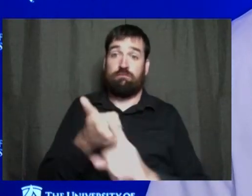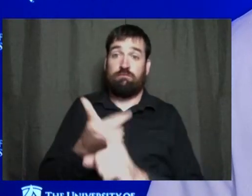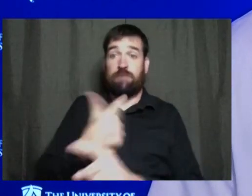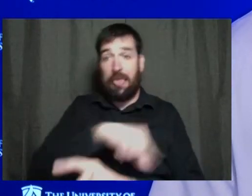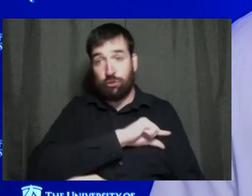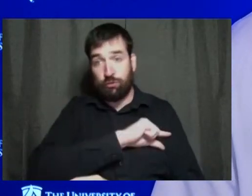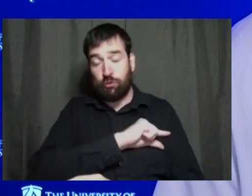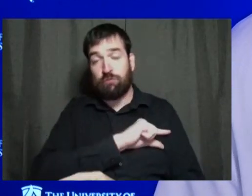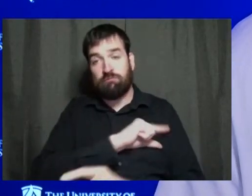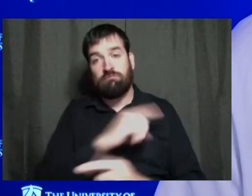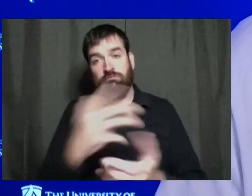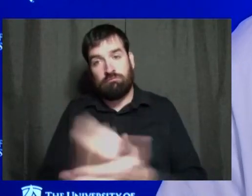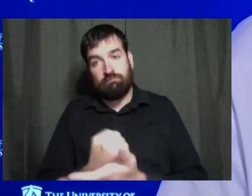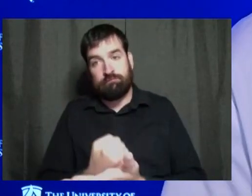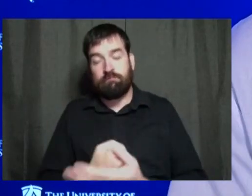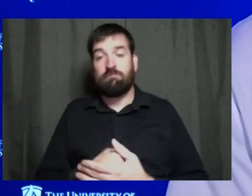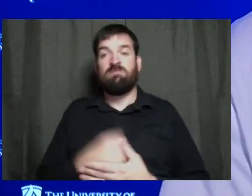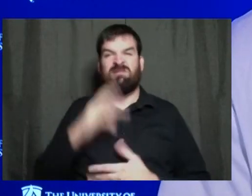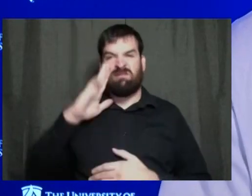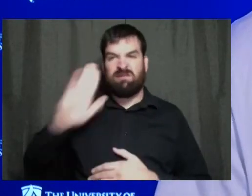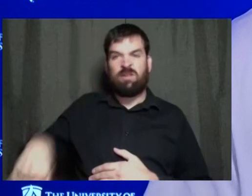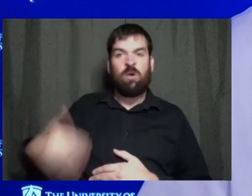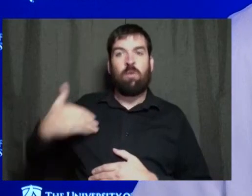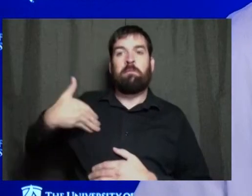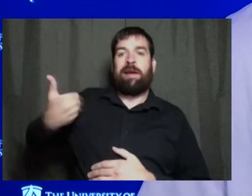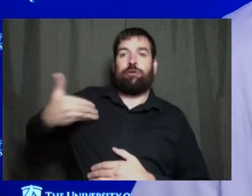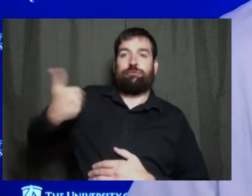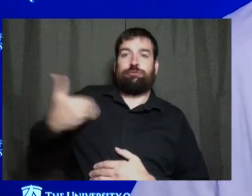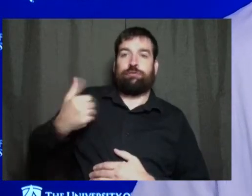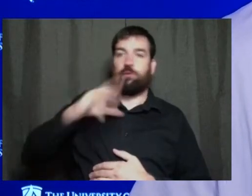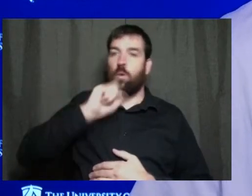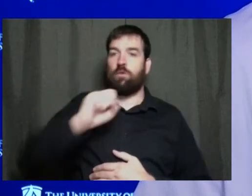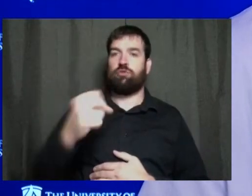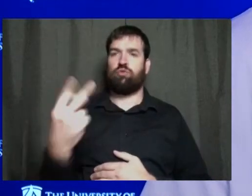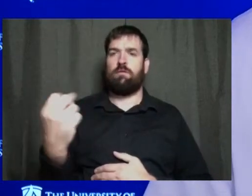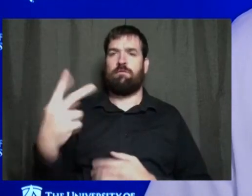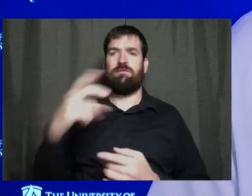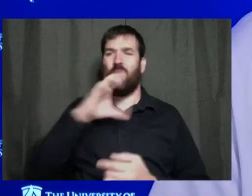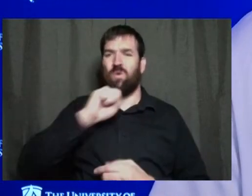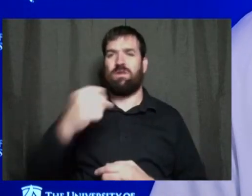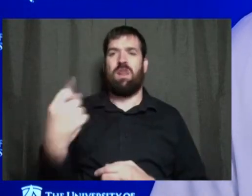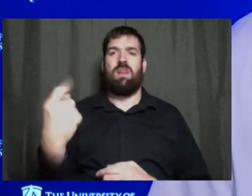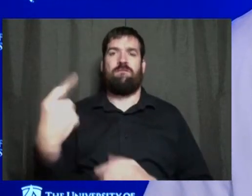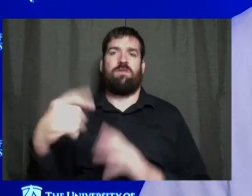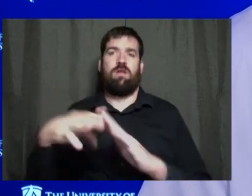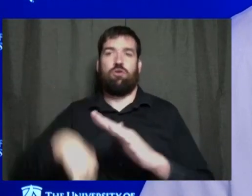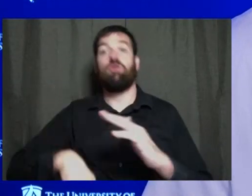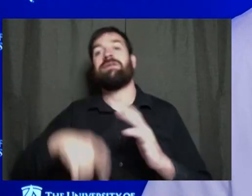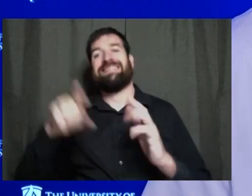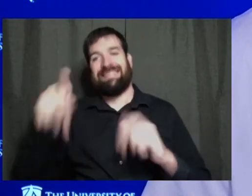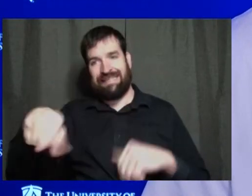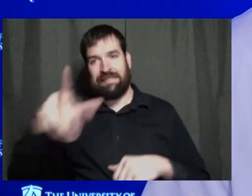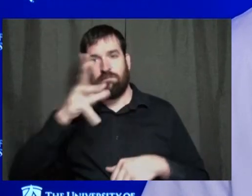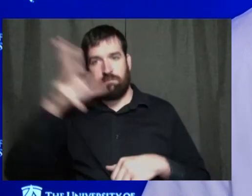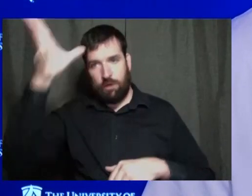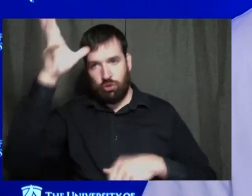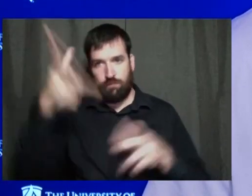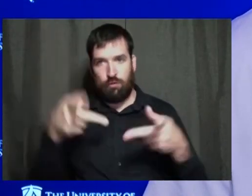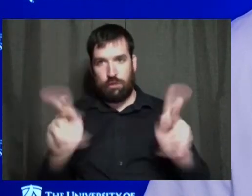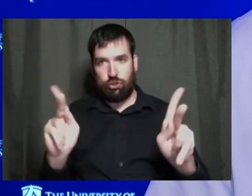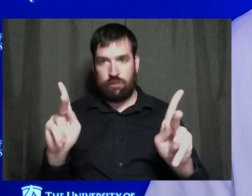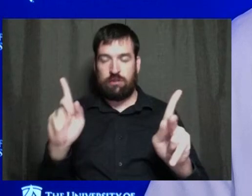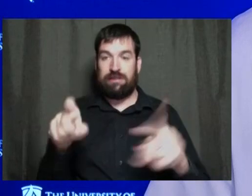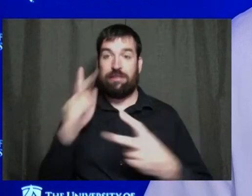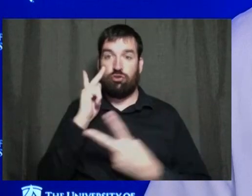obviously know that minors, 12 and under, 11 under, they do need their parents' permission. They need to get to the office visit to get